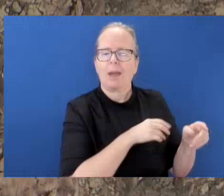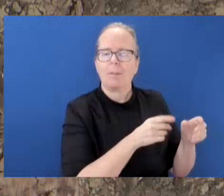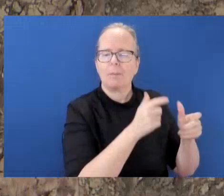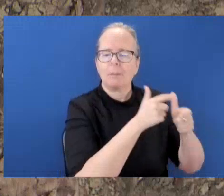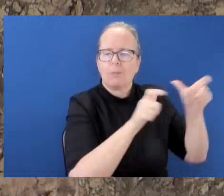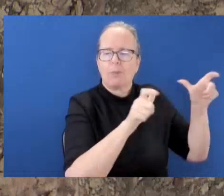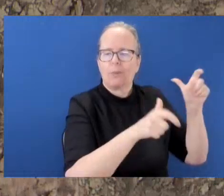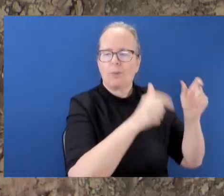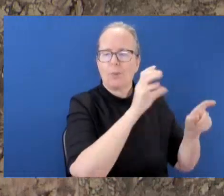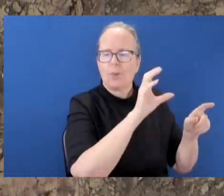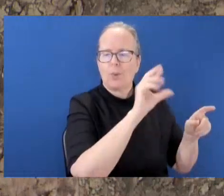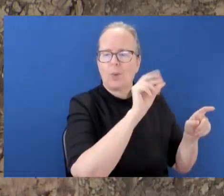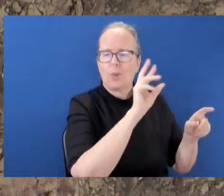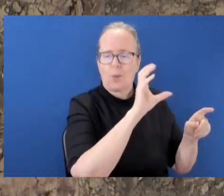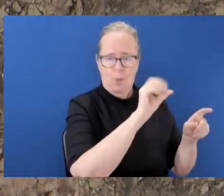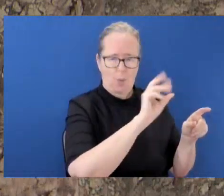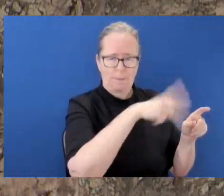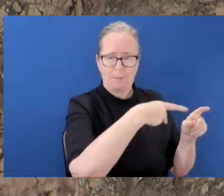Speaker,